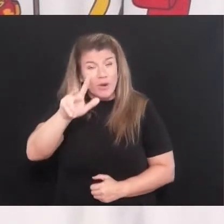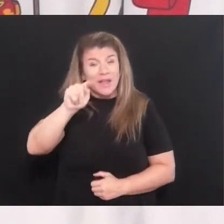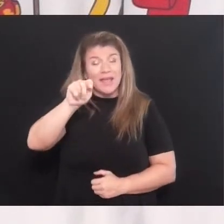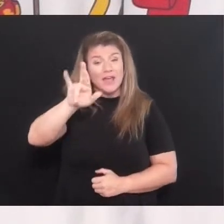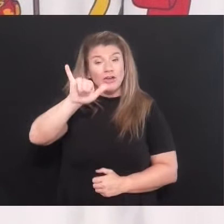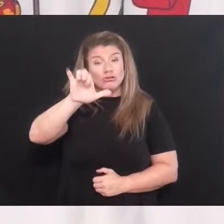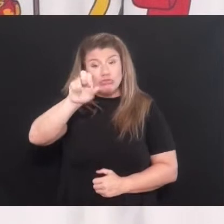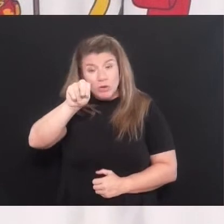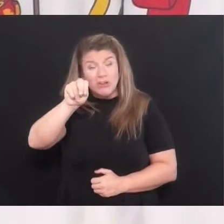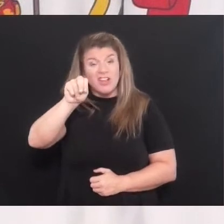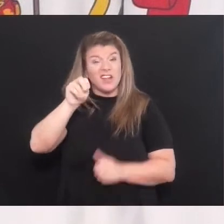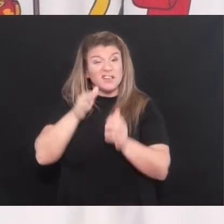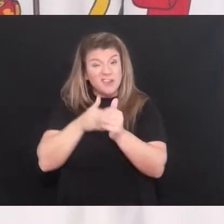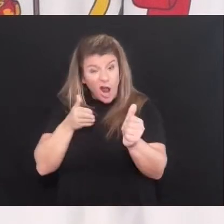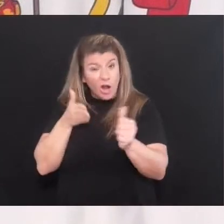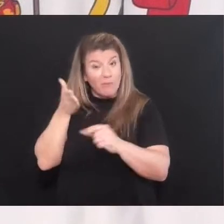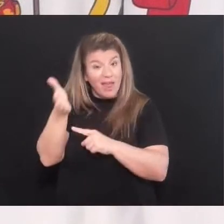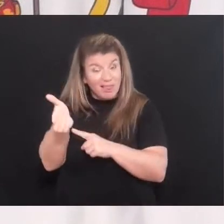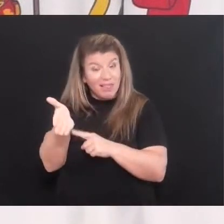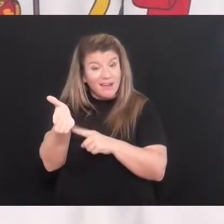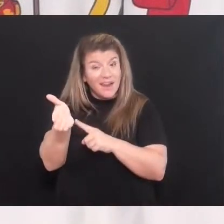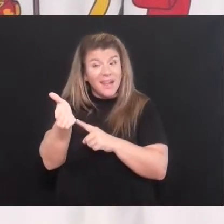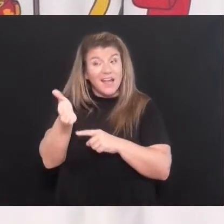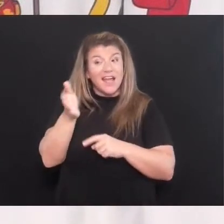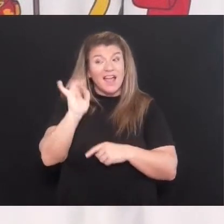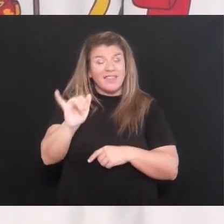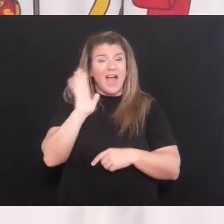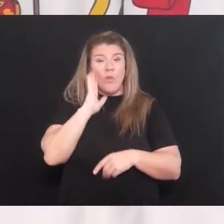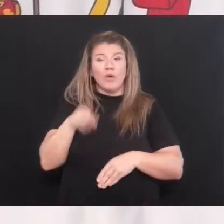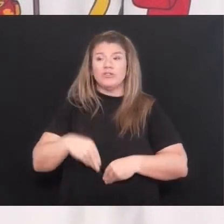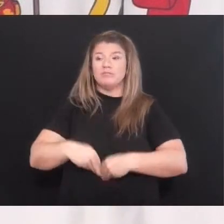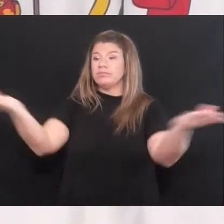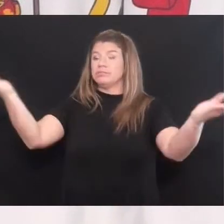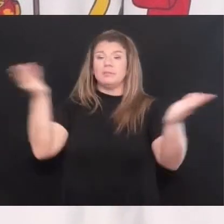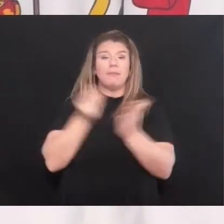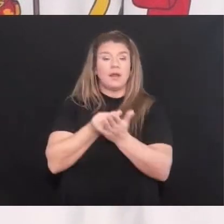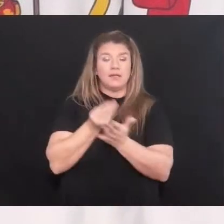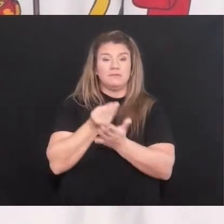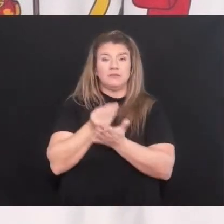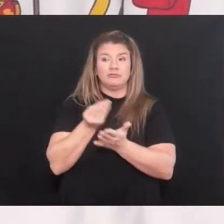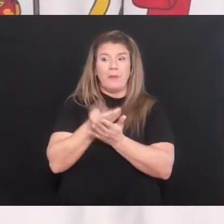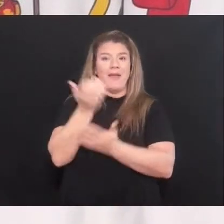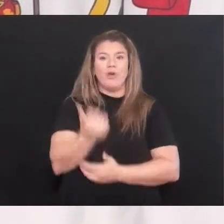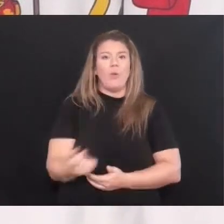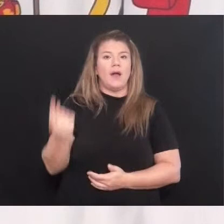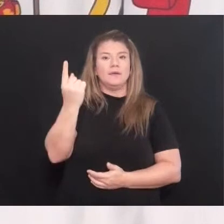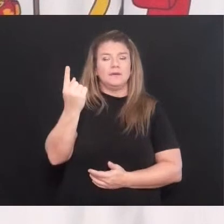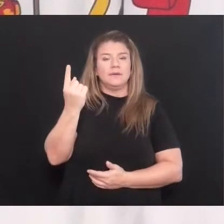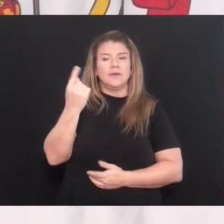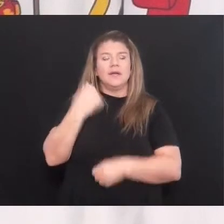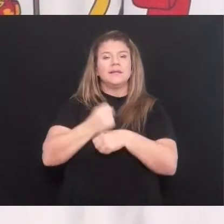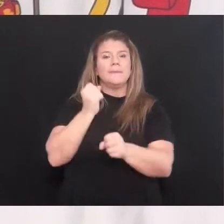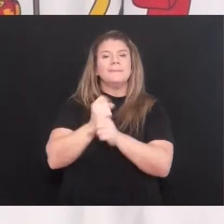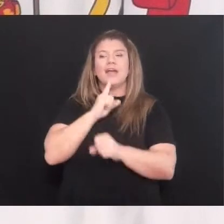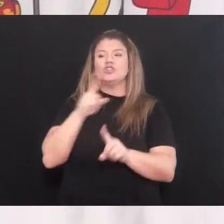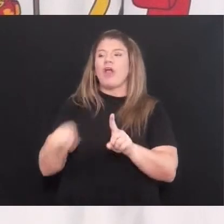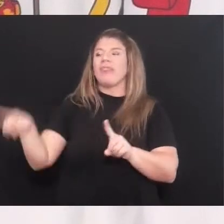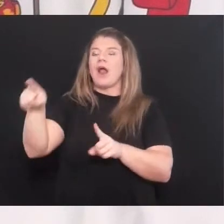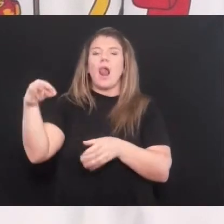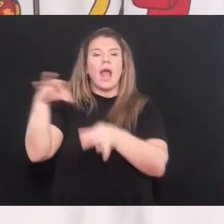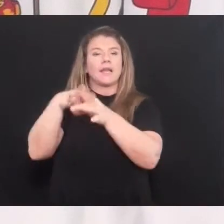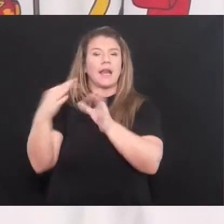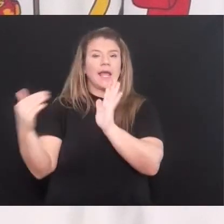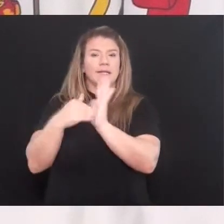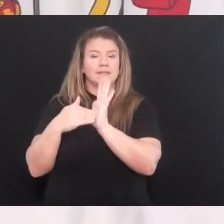trillion bill that absolutely would throw money in every direction and everything to ensure success maybe in the midterm